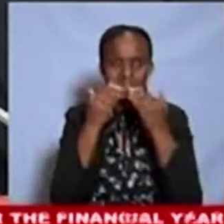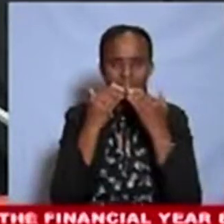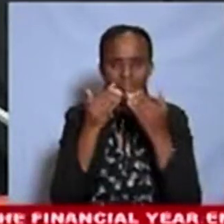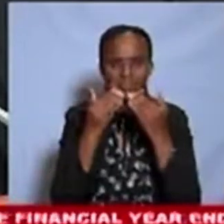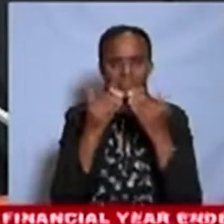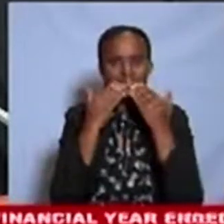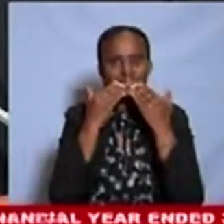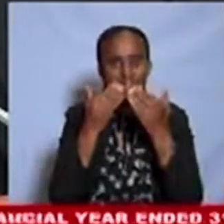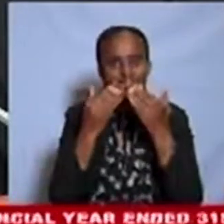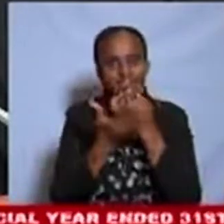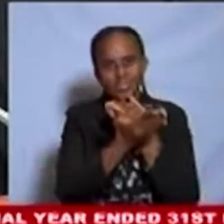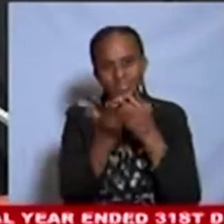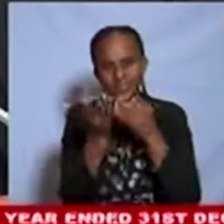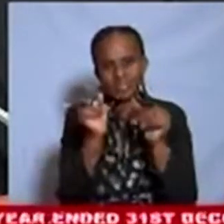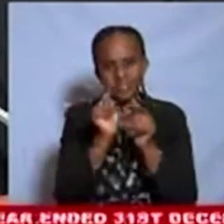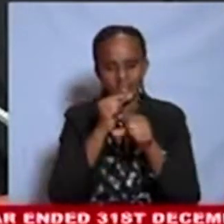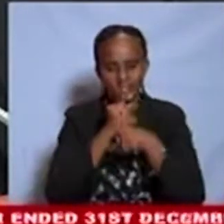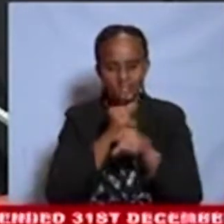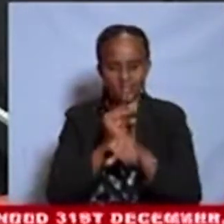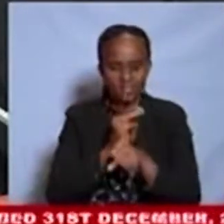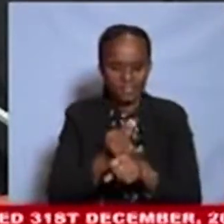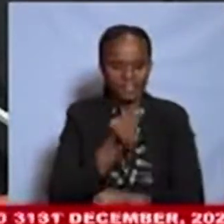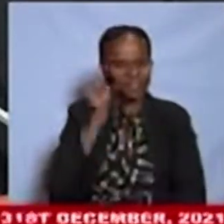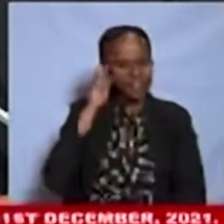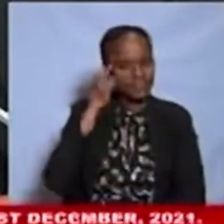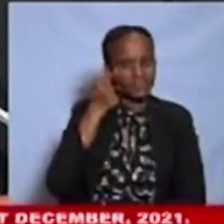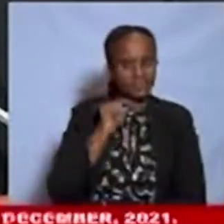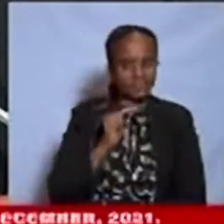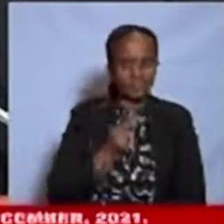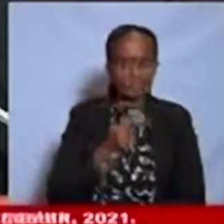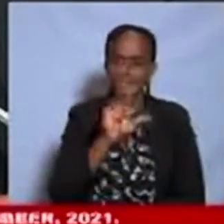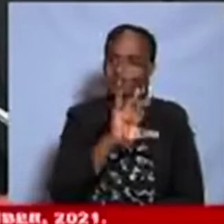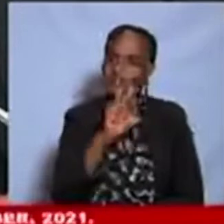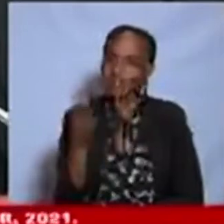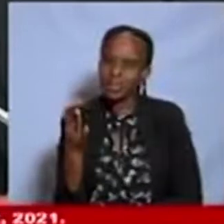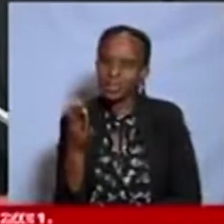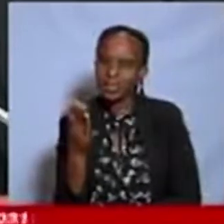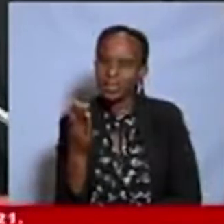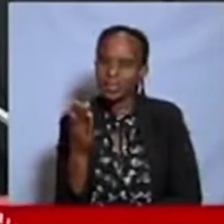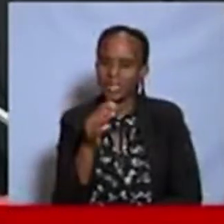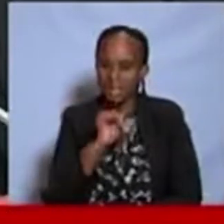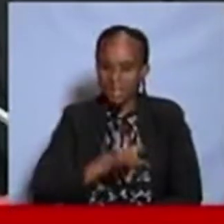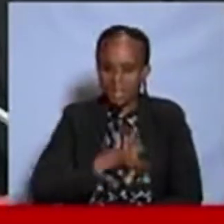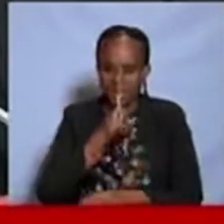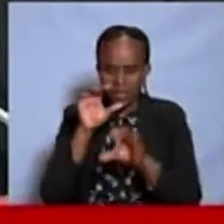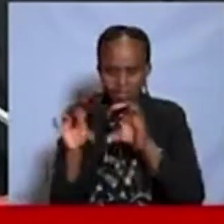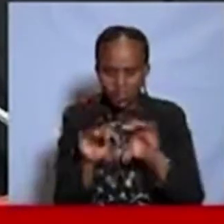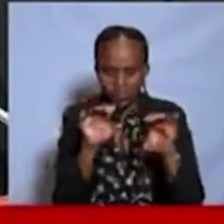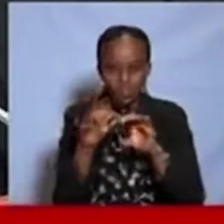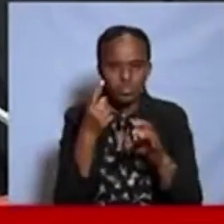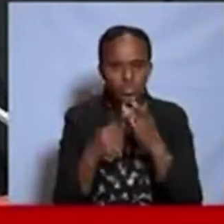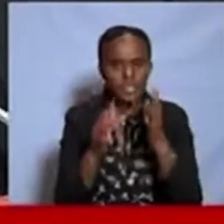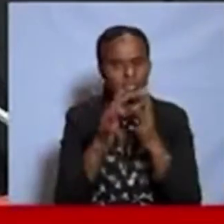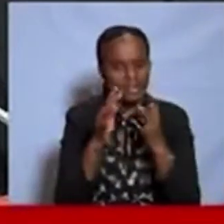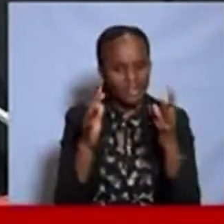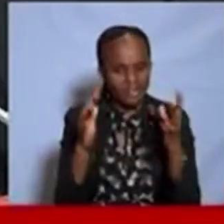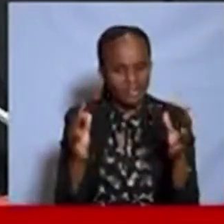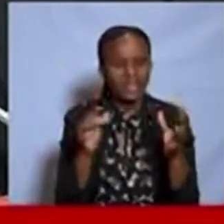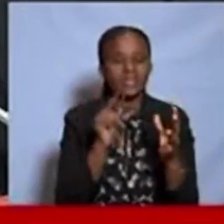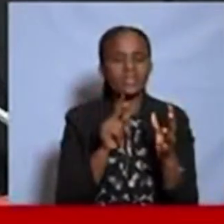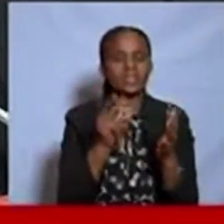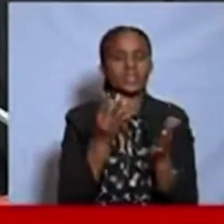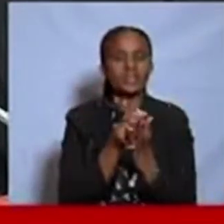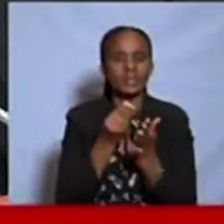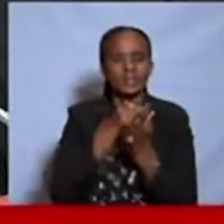We appreciate them, and they will make us, think when we go back to say, what can we do in order to expand the revenue at